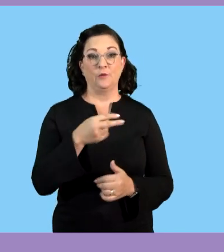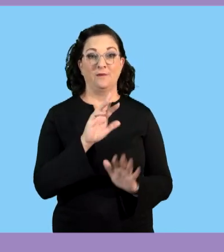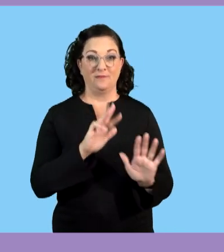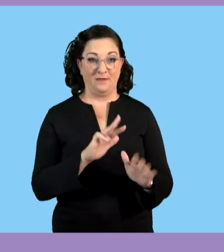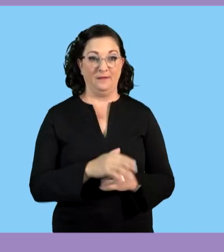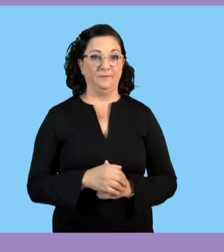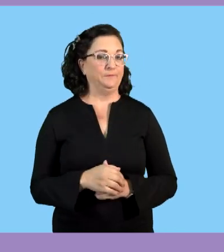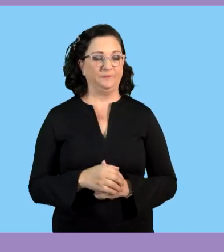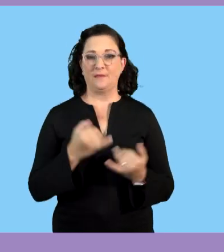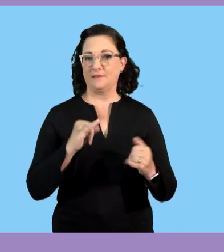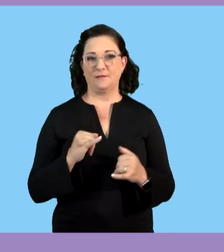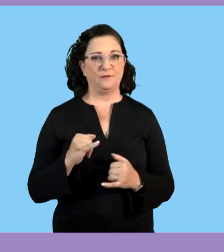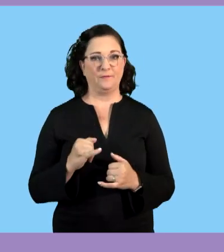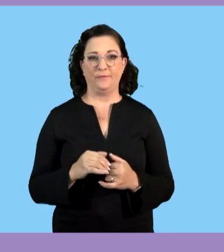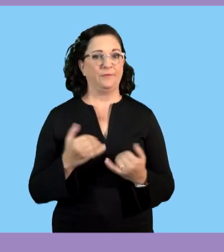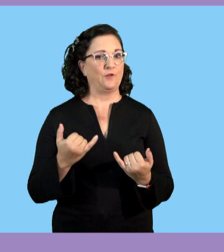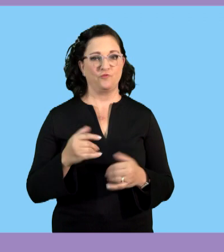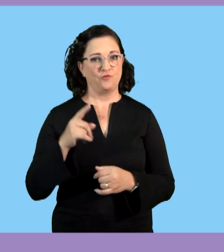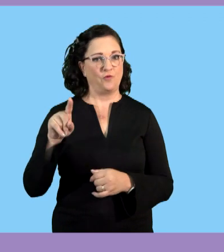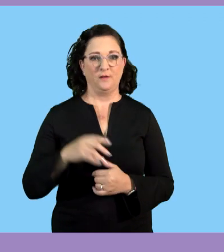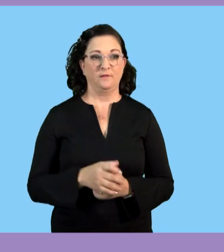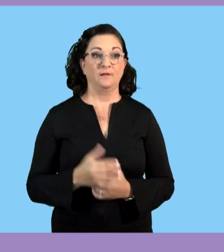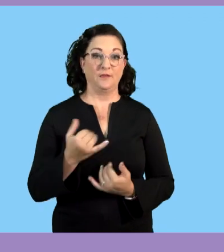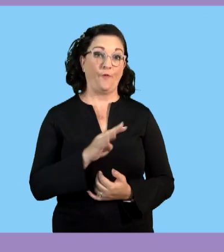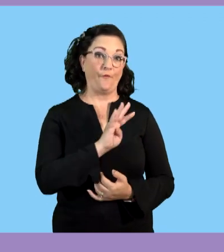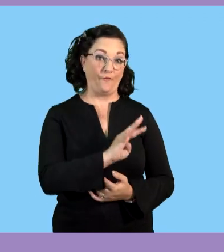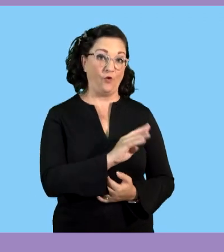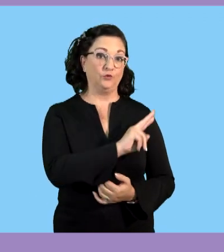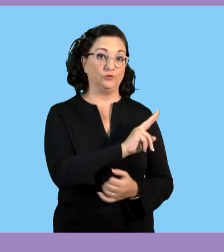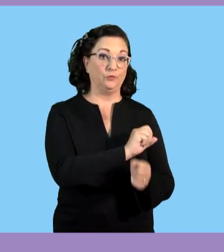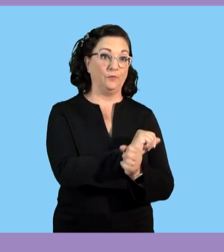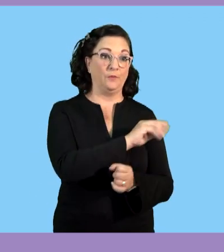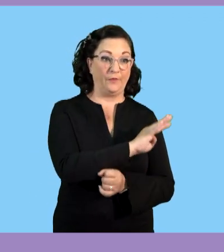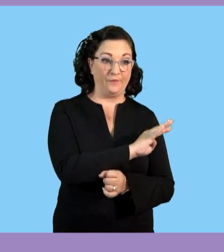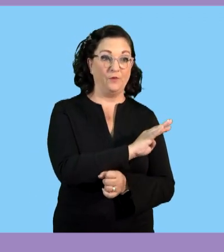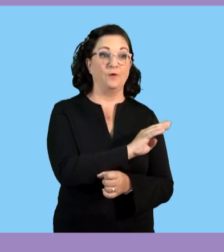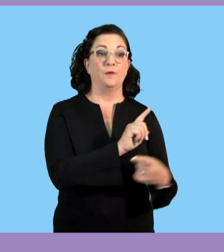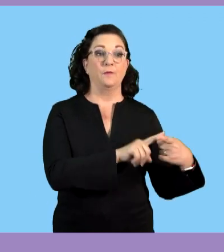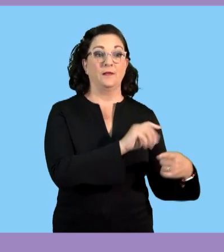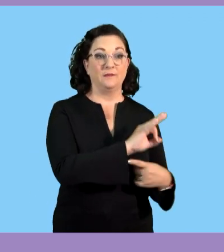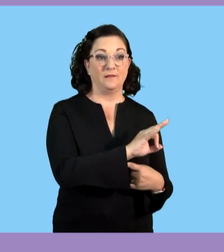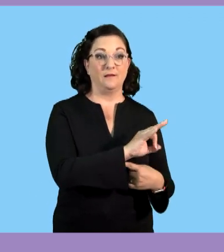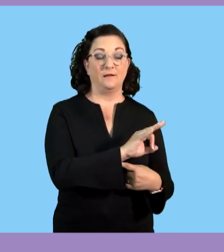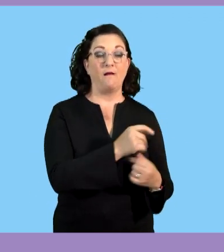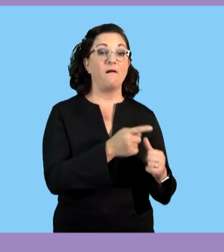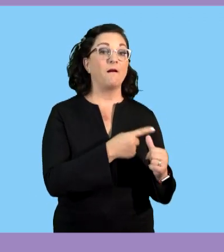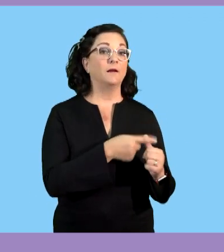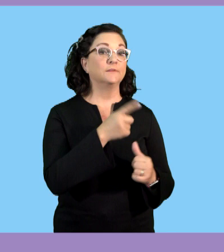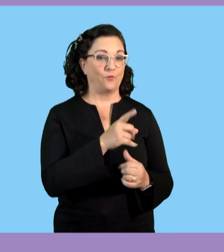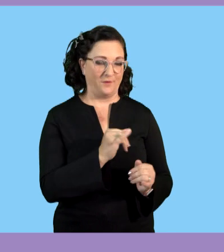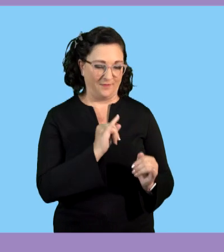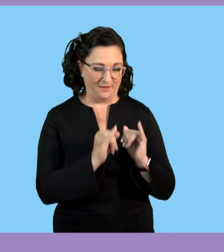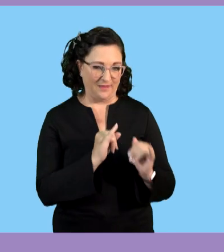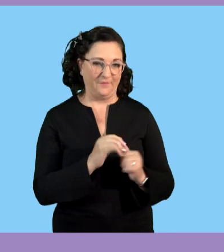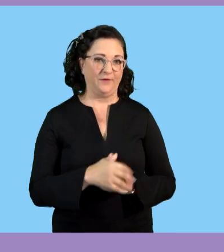looking for. When we say 2 multiplied by 4, and we add 3, that is going to give